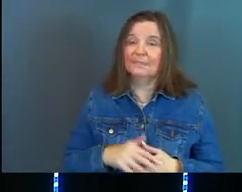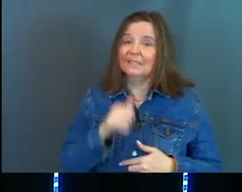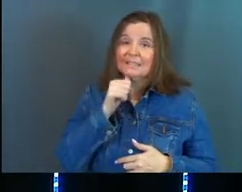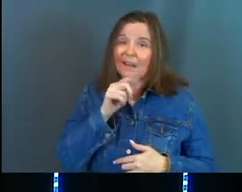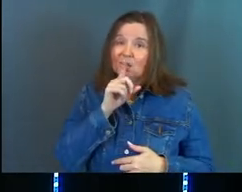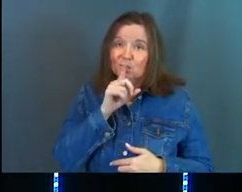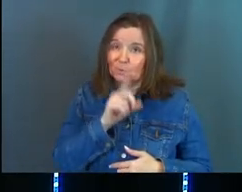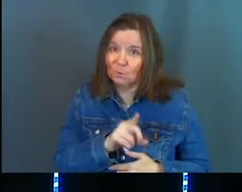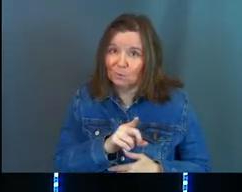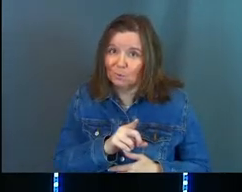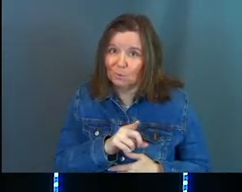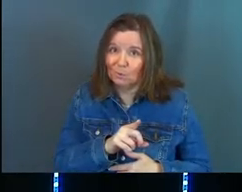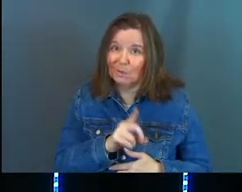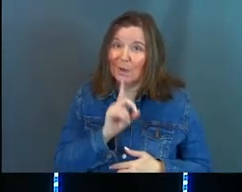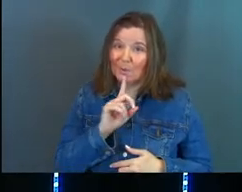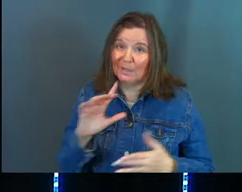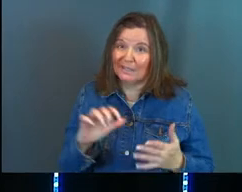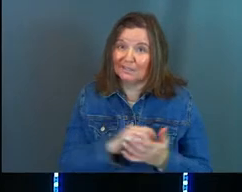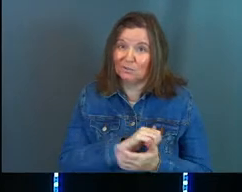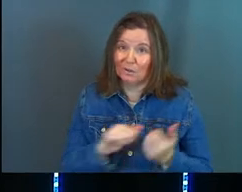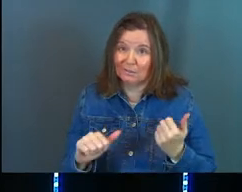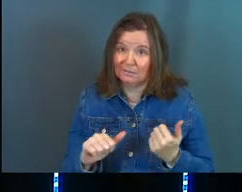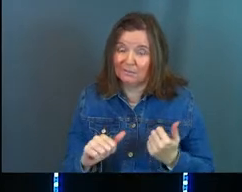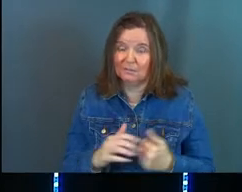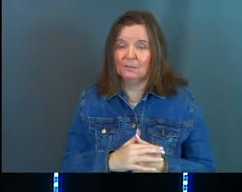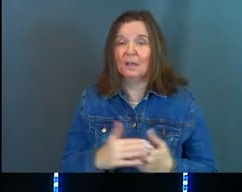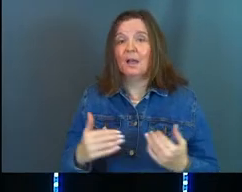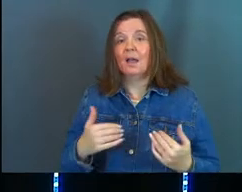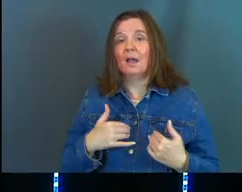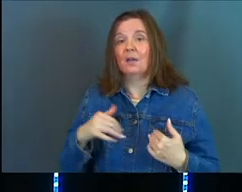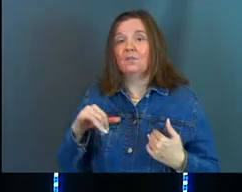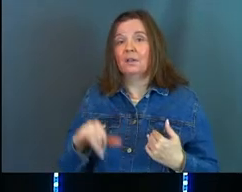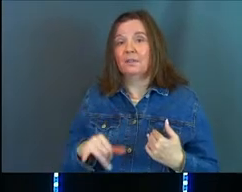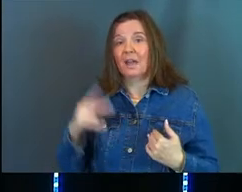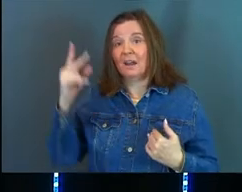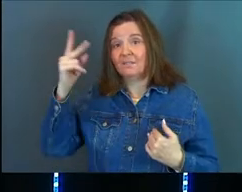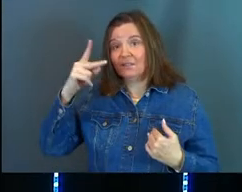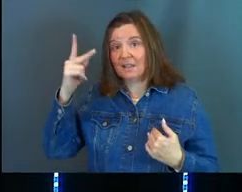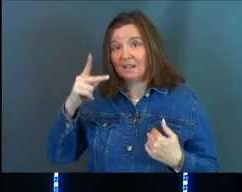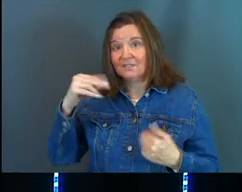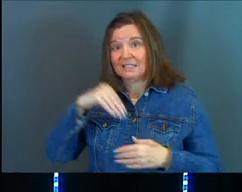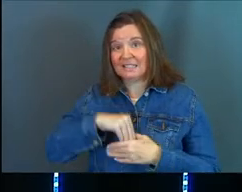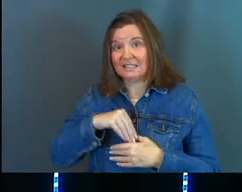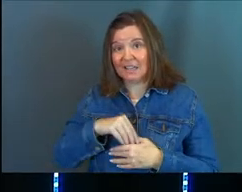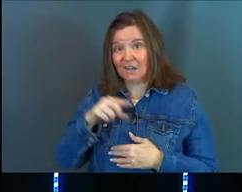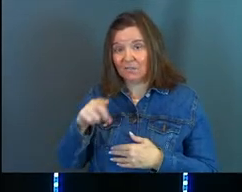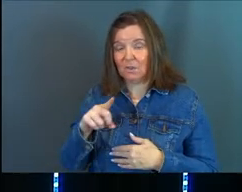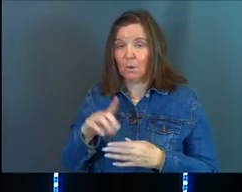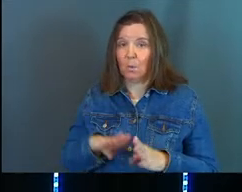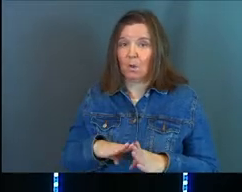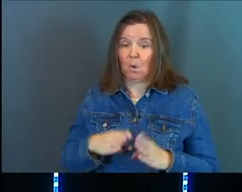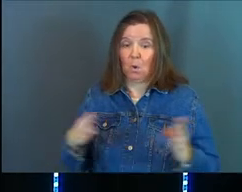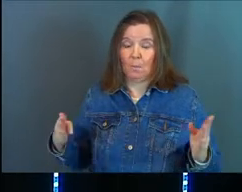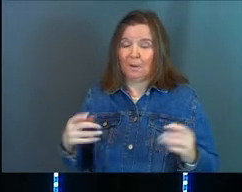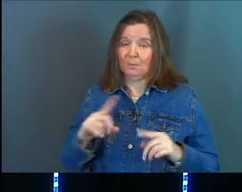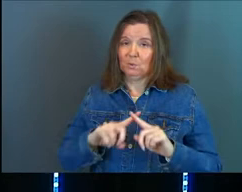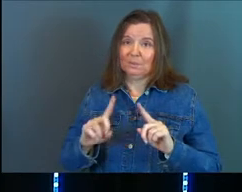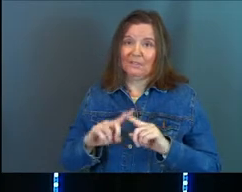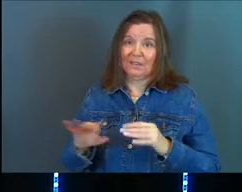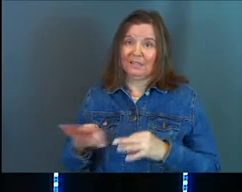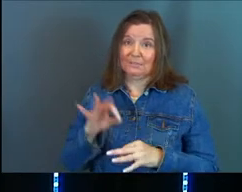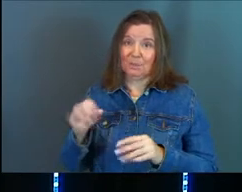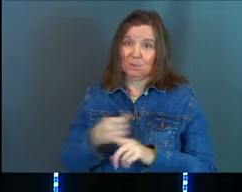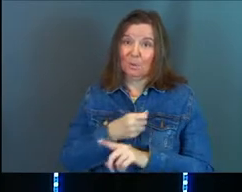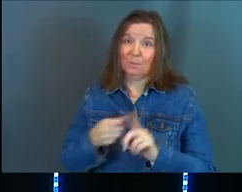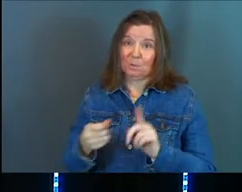Not true. Super destructive. Having that philosophy inside of you will open you up to all kinds of